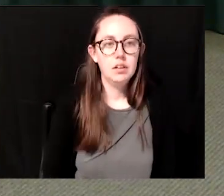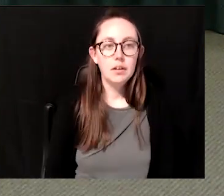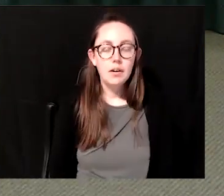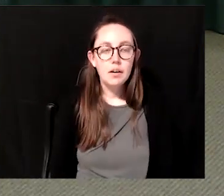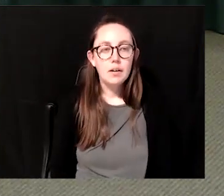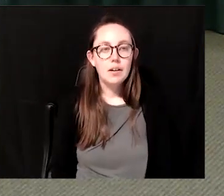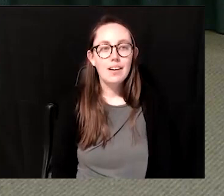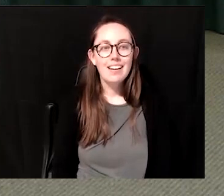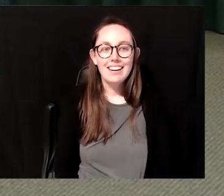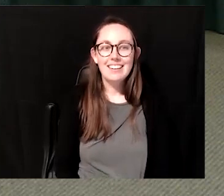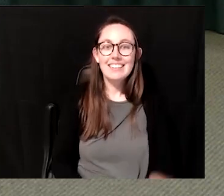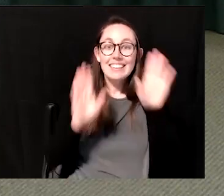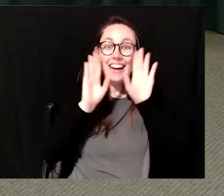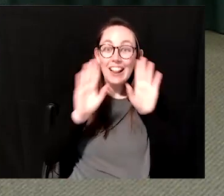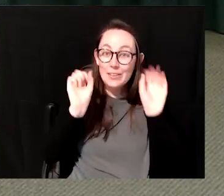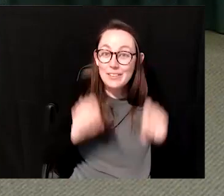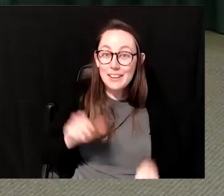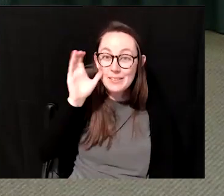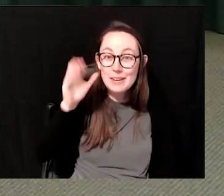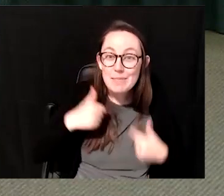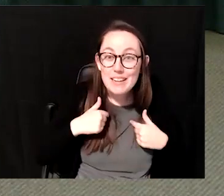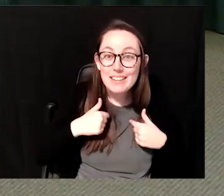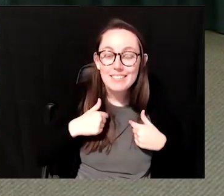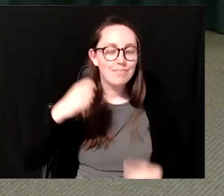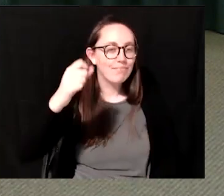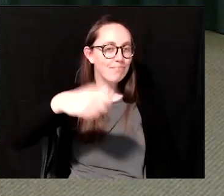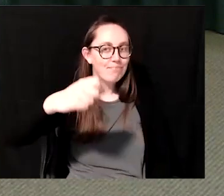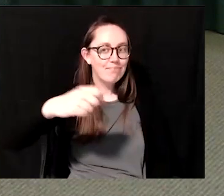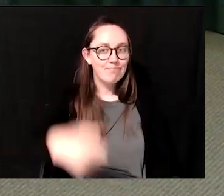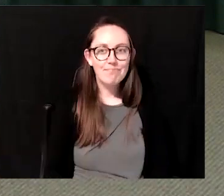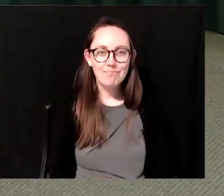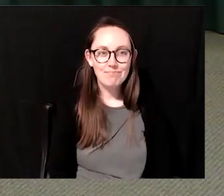hello can you hear me yes absolutely